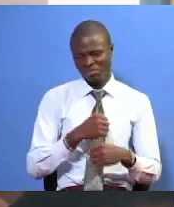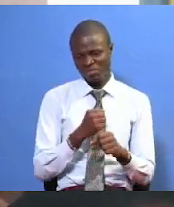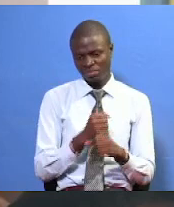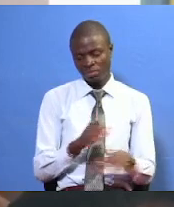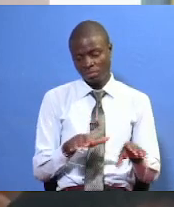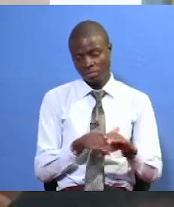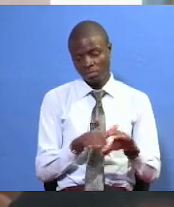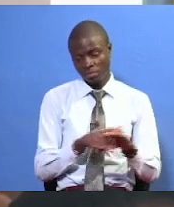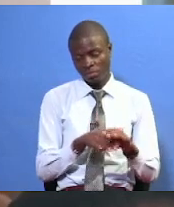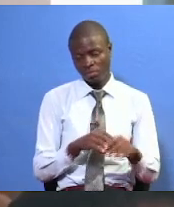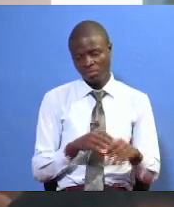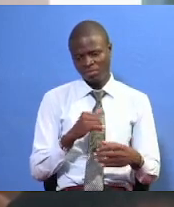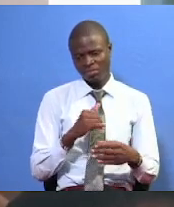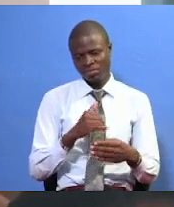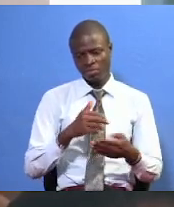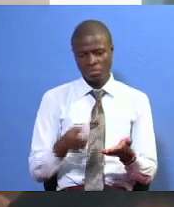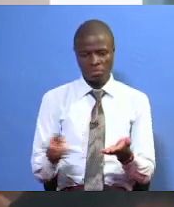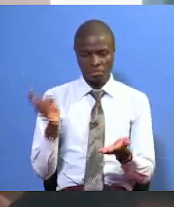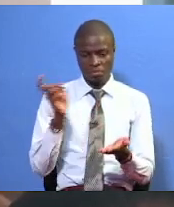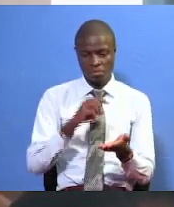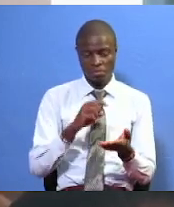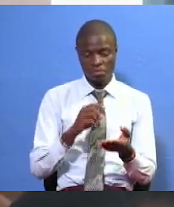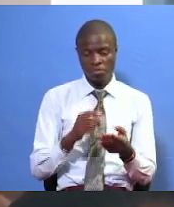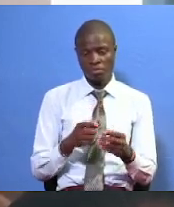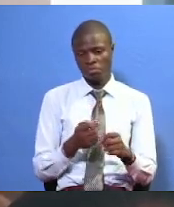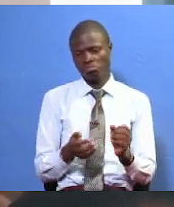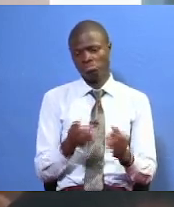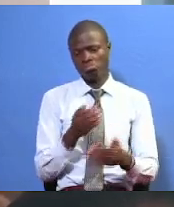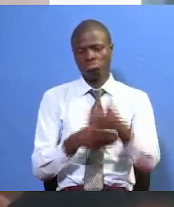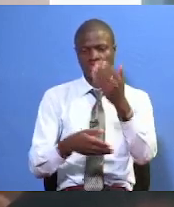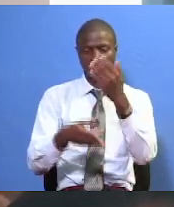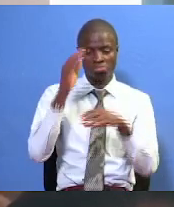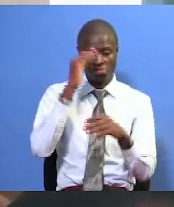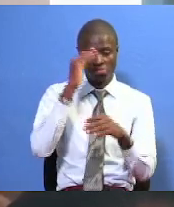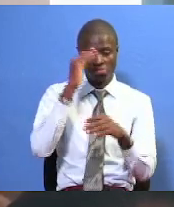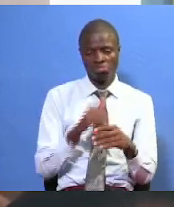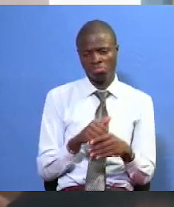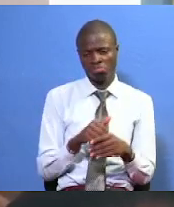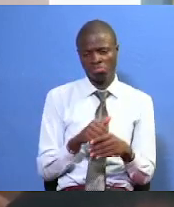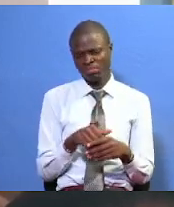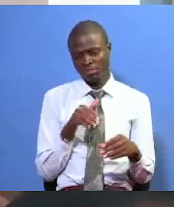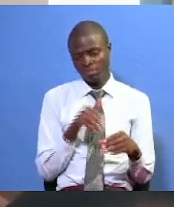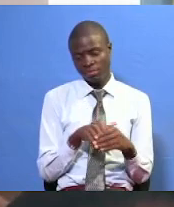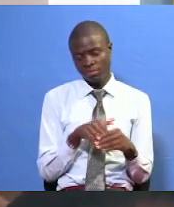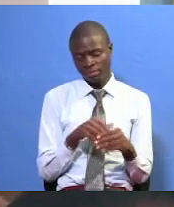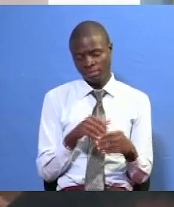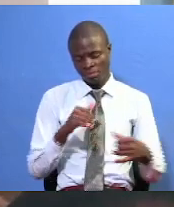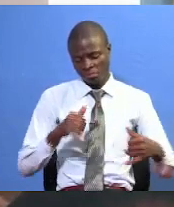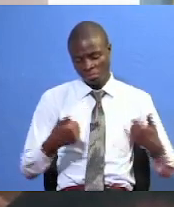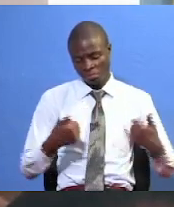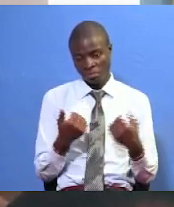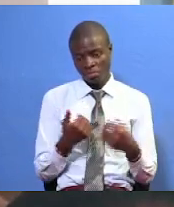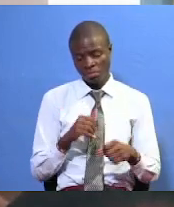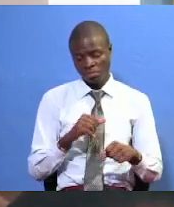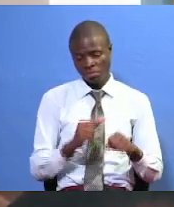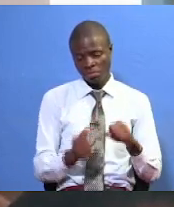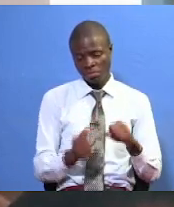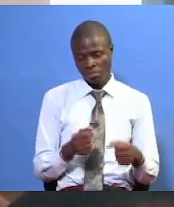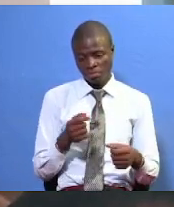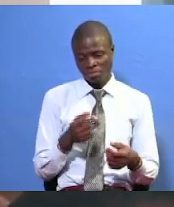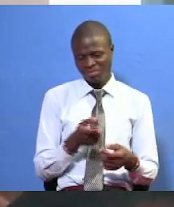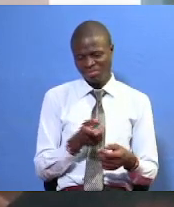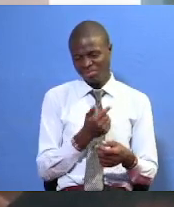sustain and increase their support to the university in the aforementioned areas, as well as new initiatives. Dear